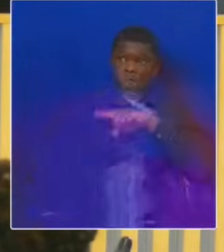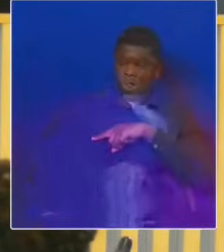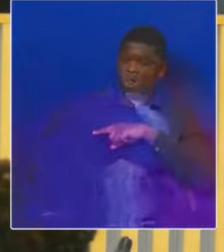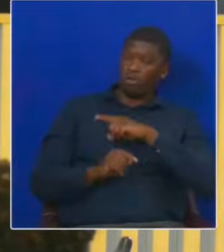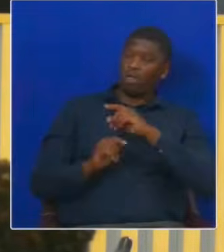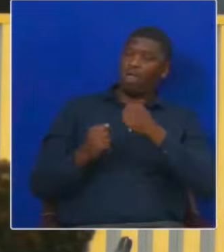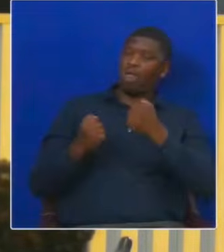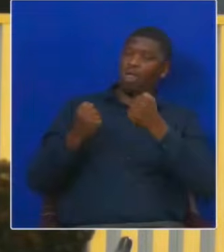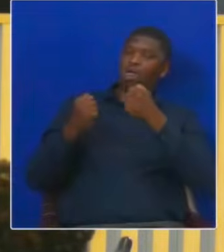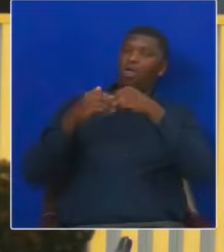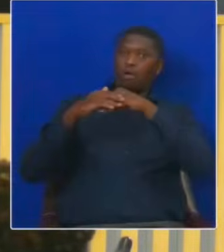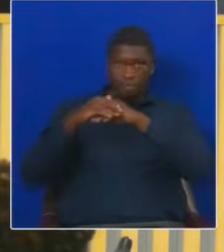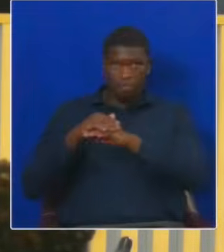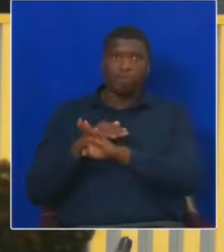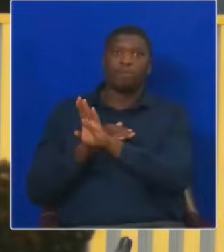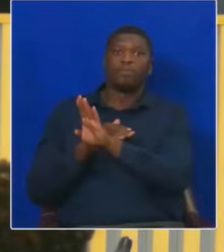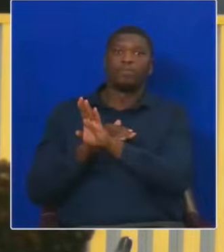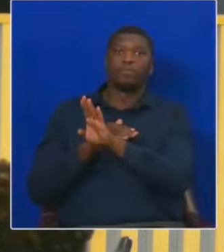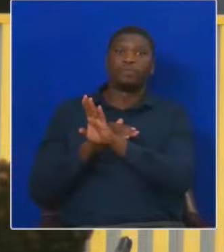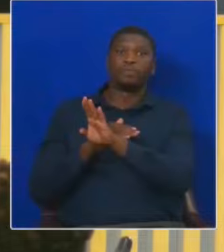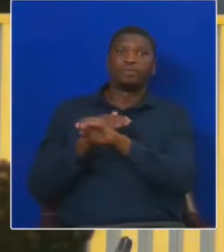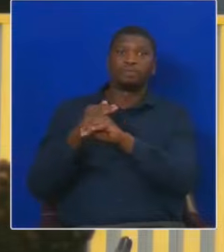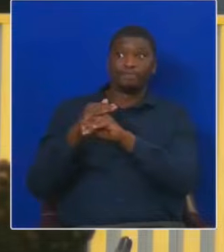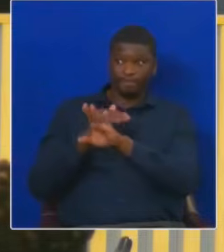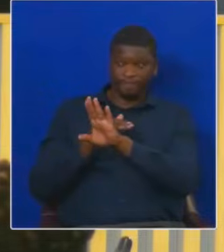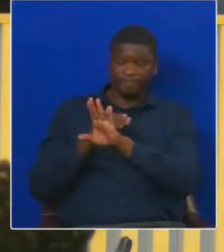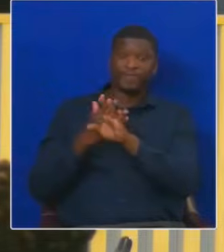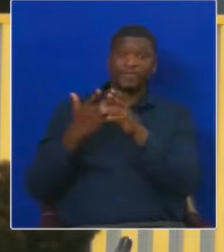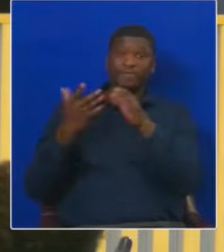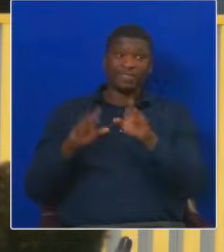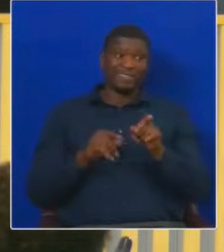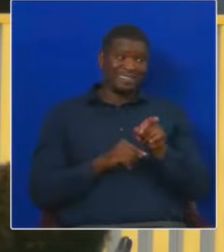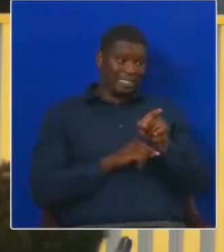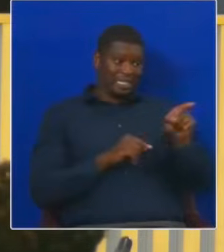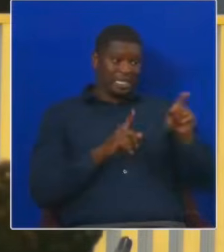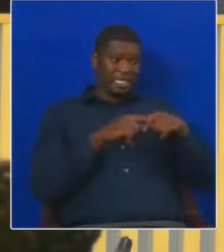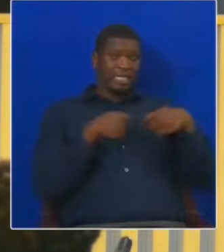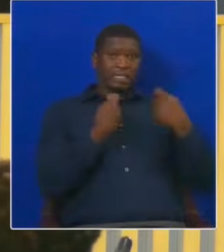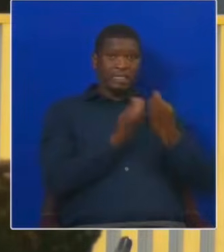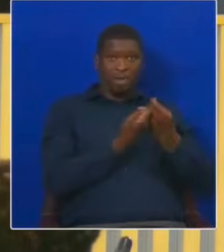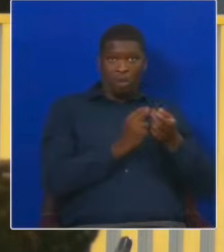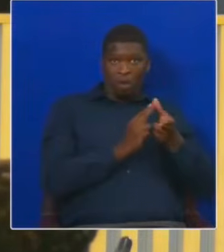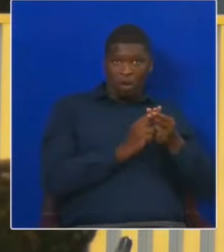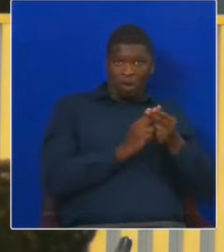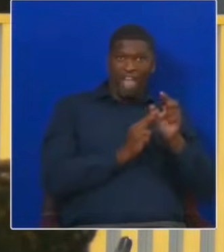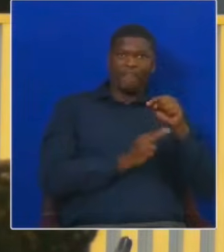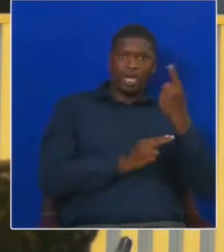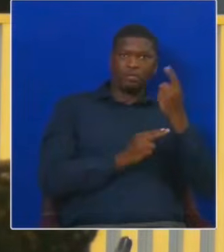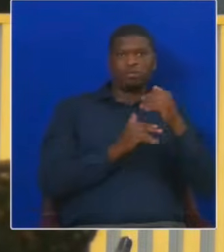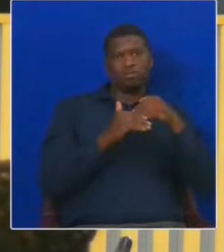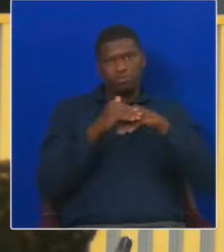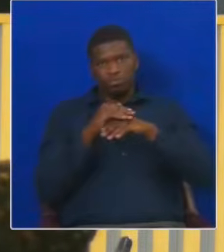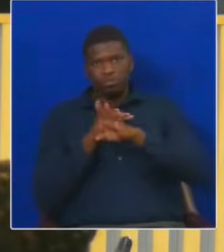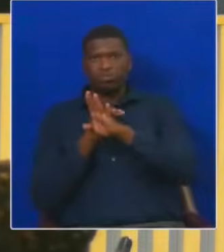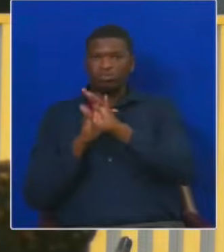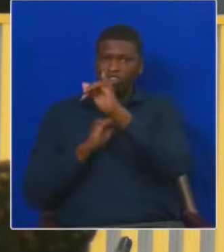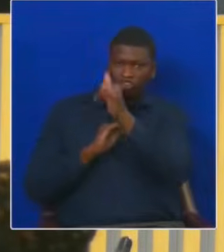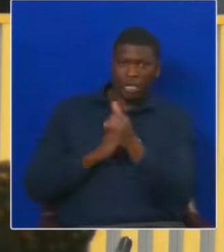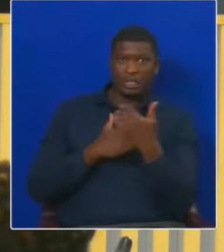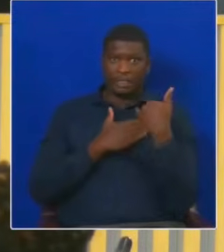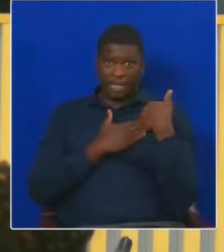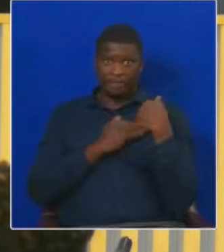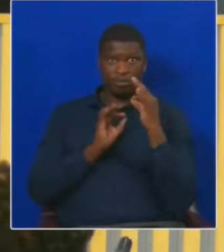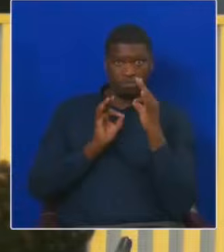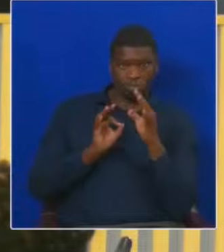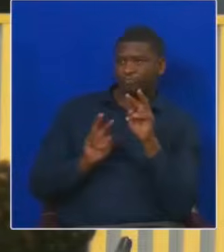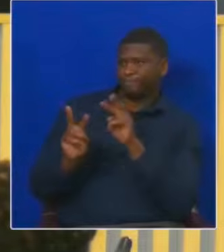the combat members, as usual, entered the house and ensured that the